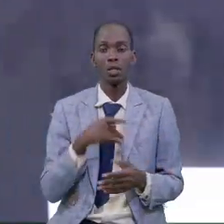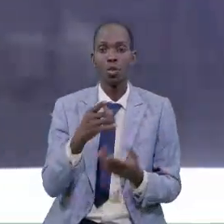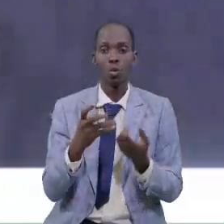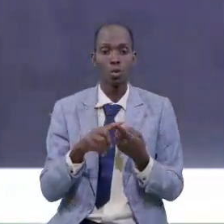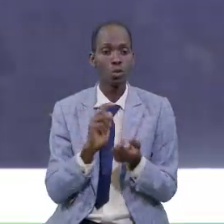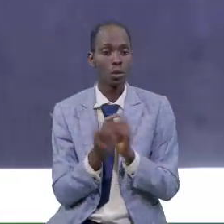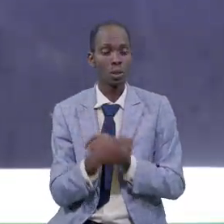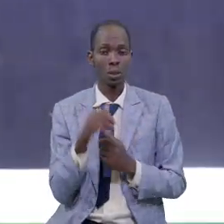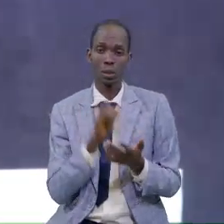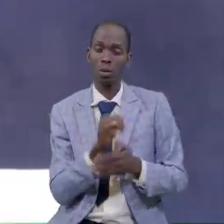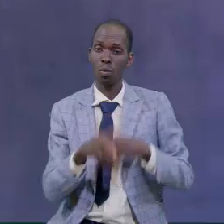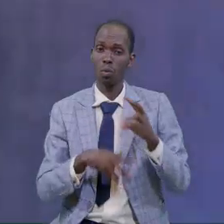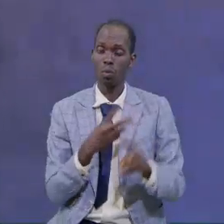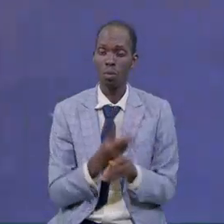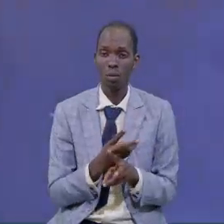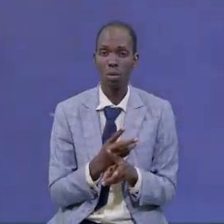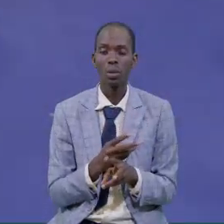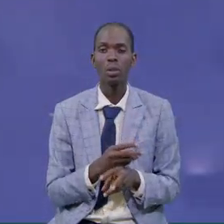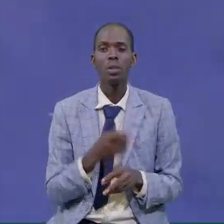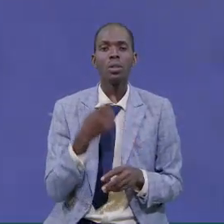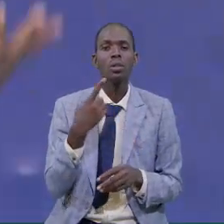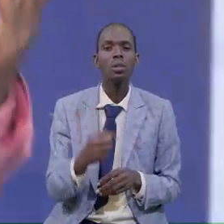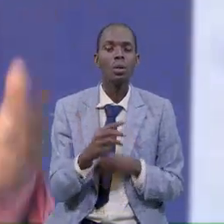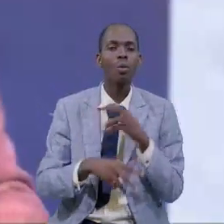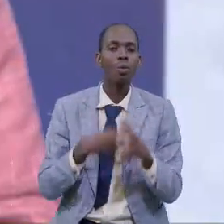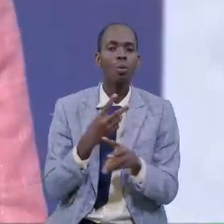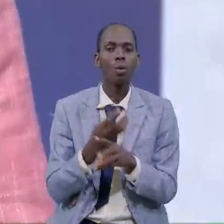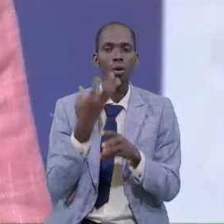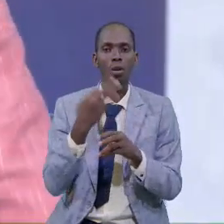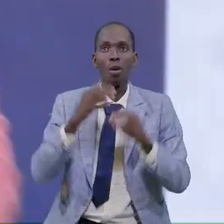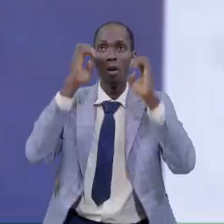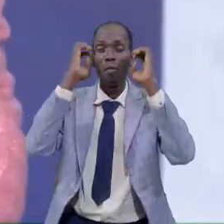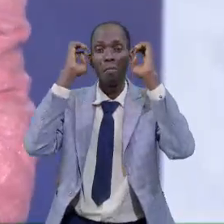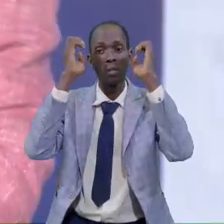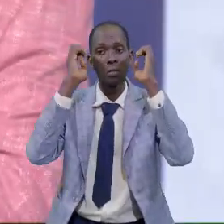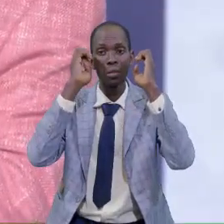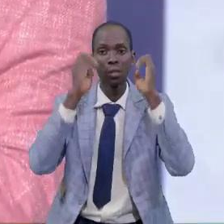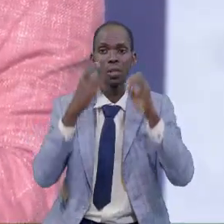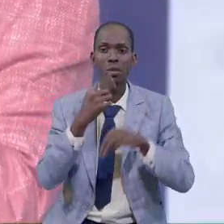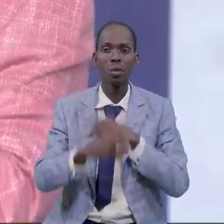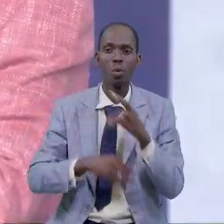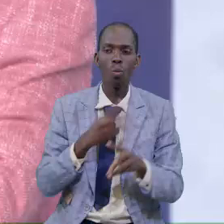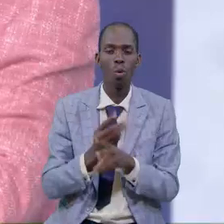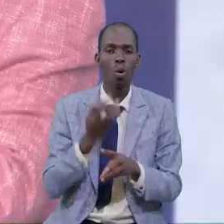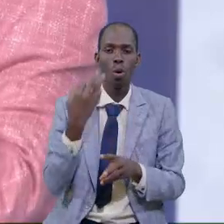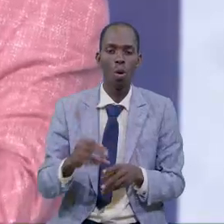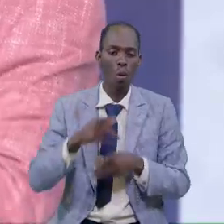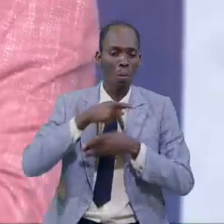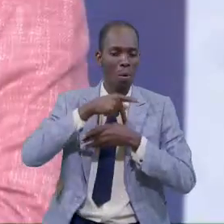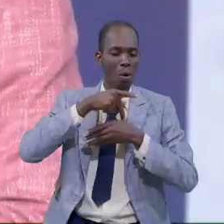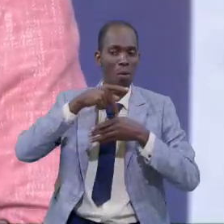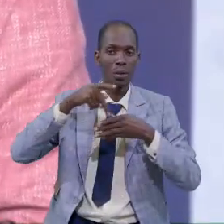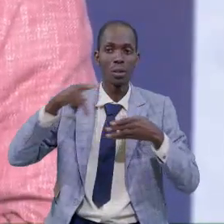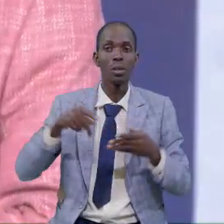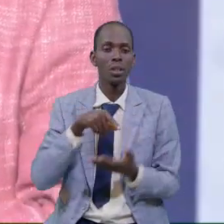world of education, the world of profession. This is the way they've been